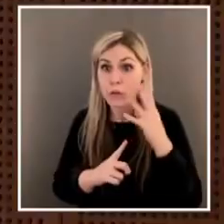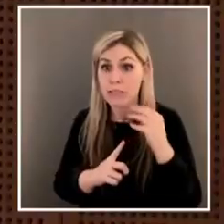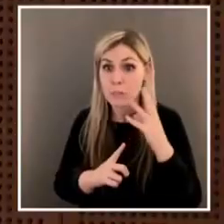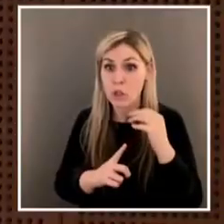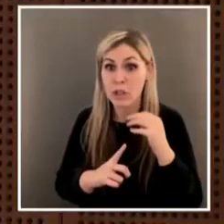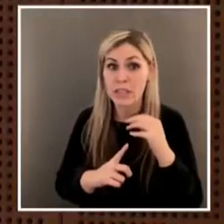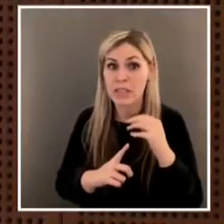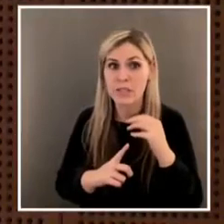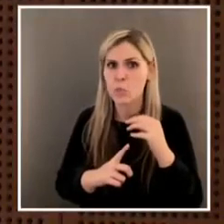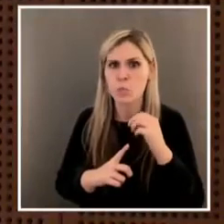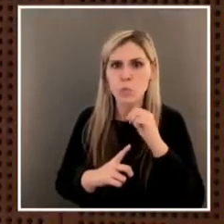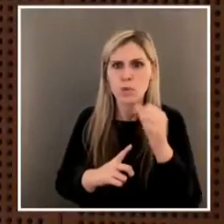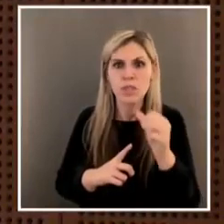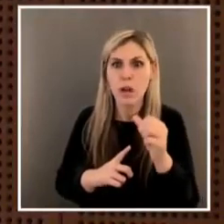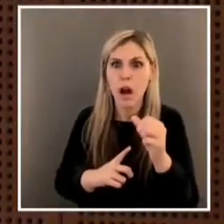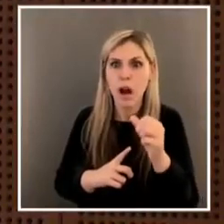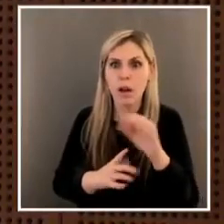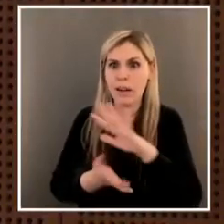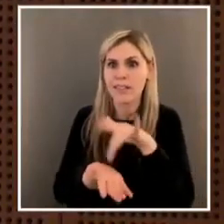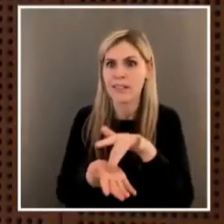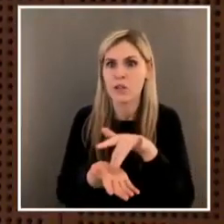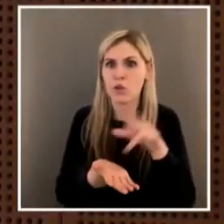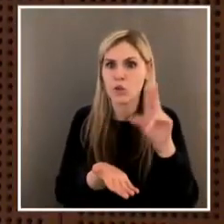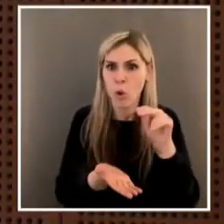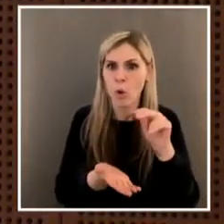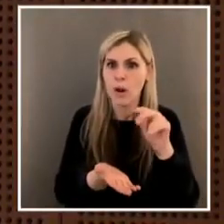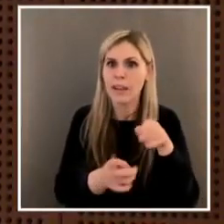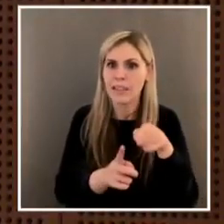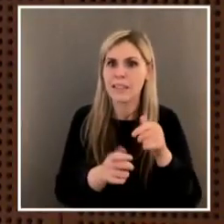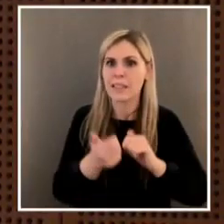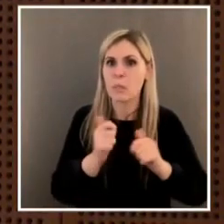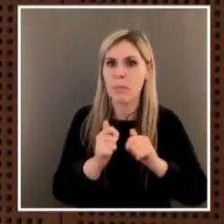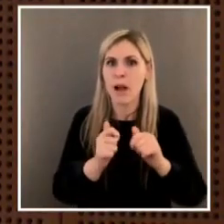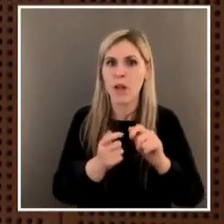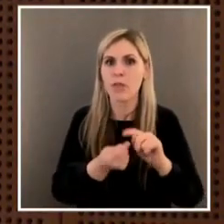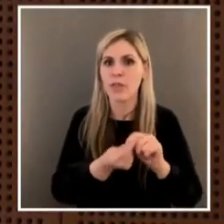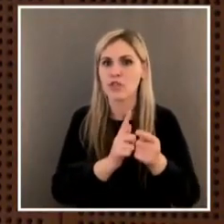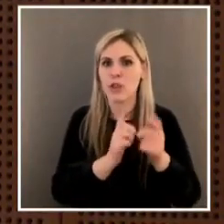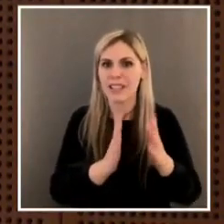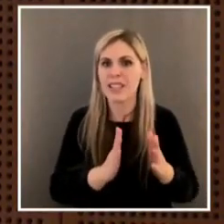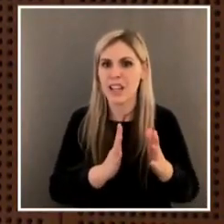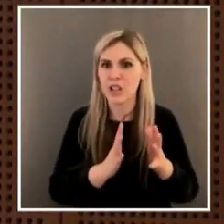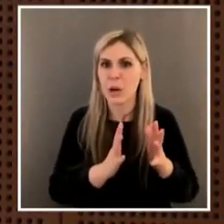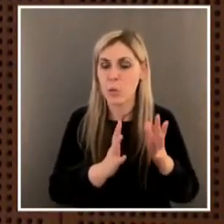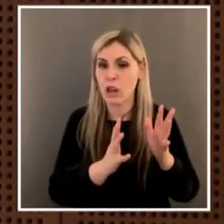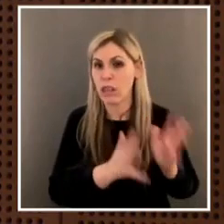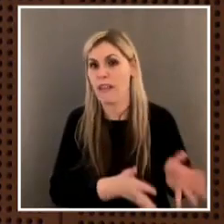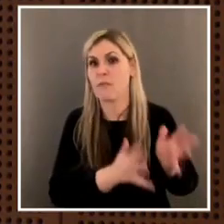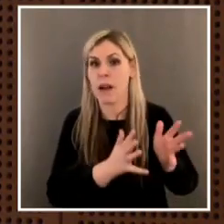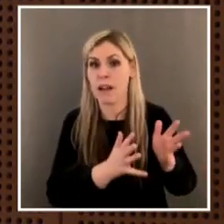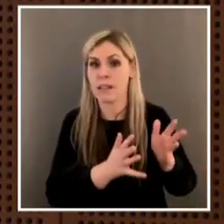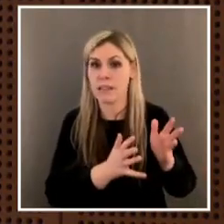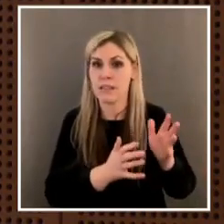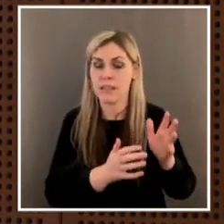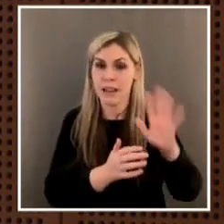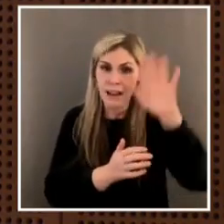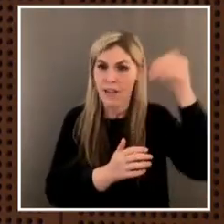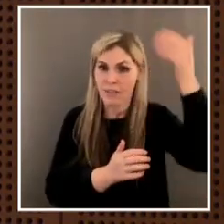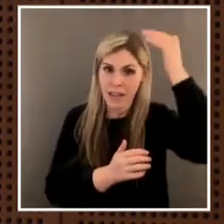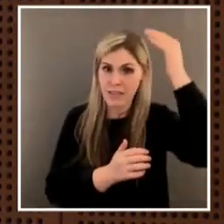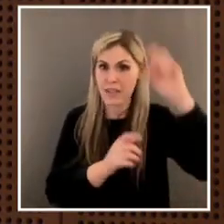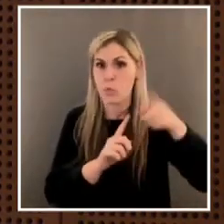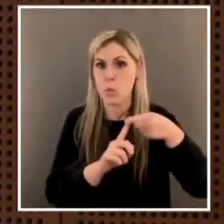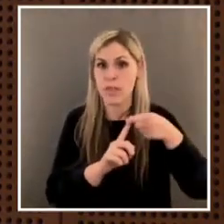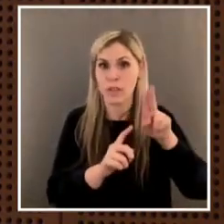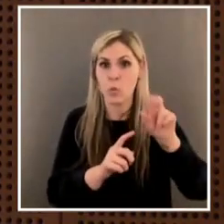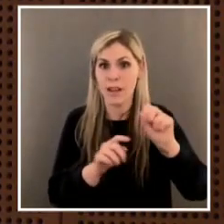at the center. It's a play about the translators left behind in Afghanistan when the US pulled out.